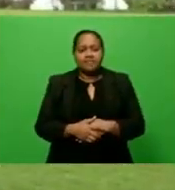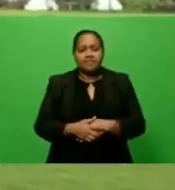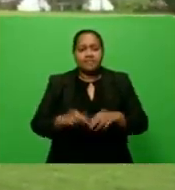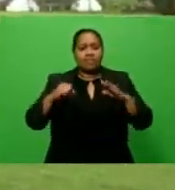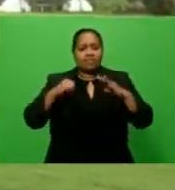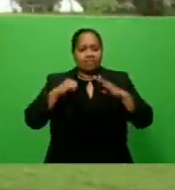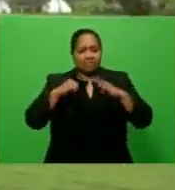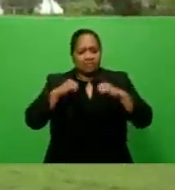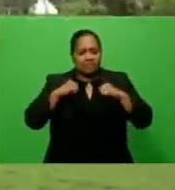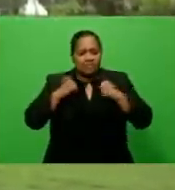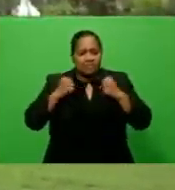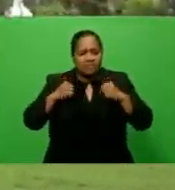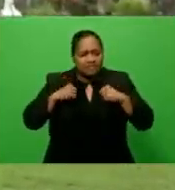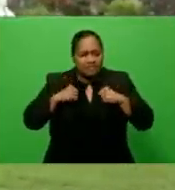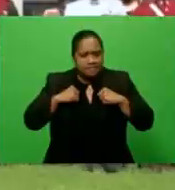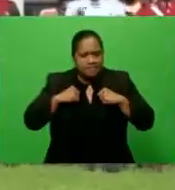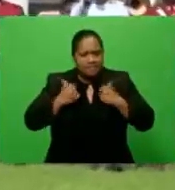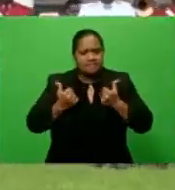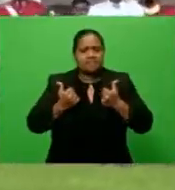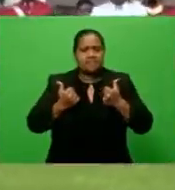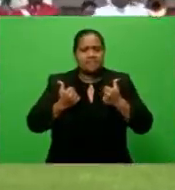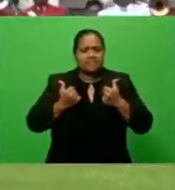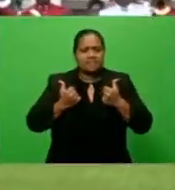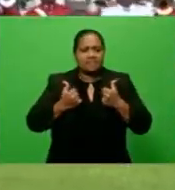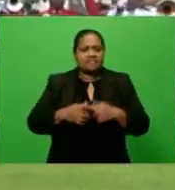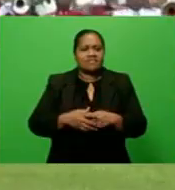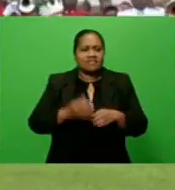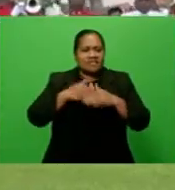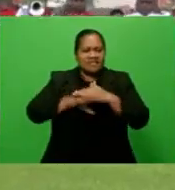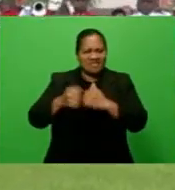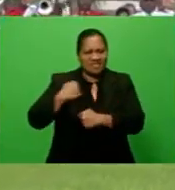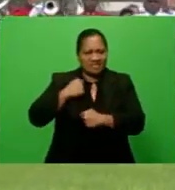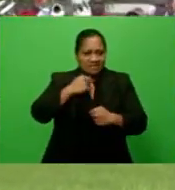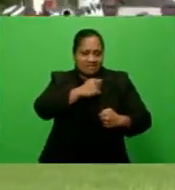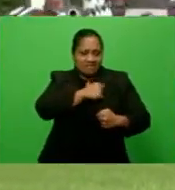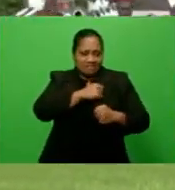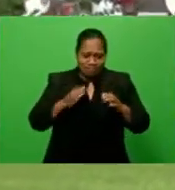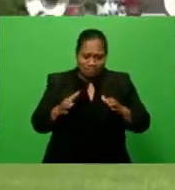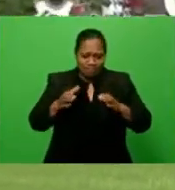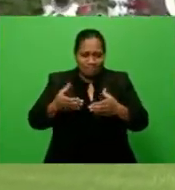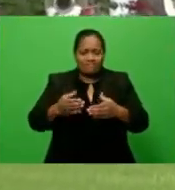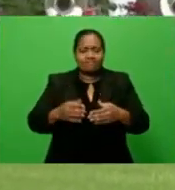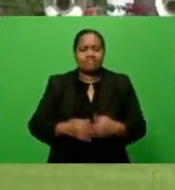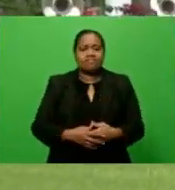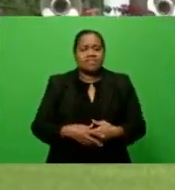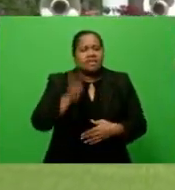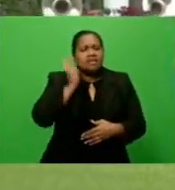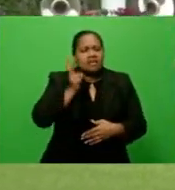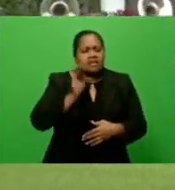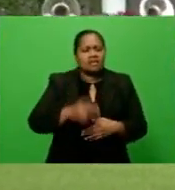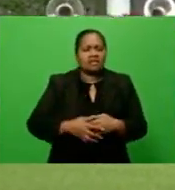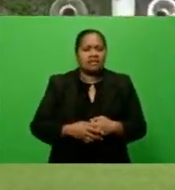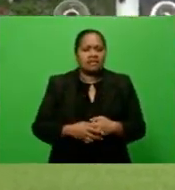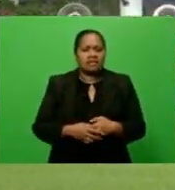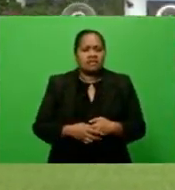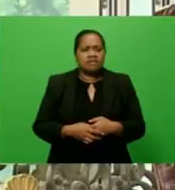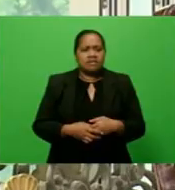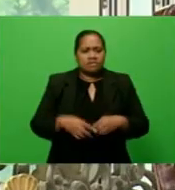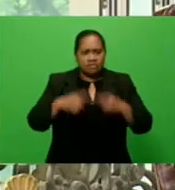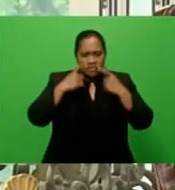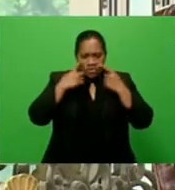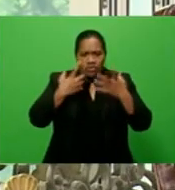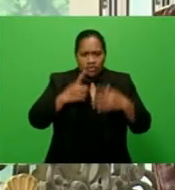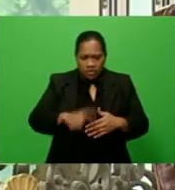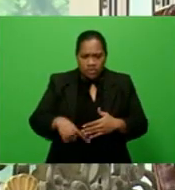enviable reputation of the Fiji Infantry Regiment. Again, you upheld the reputation and